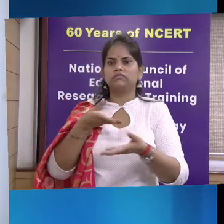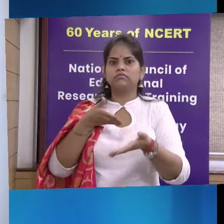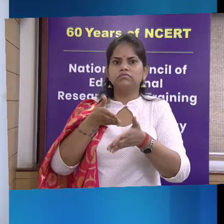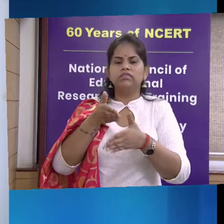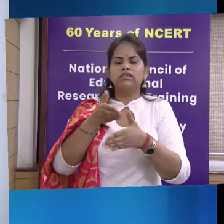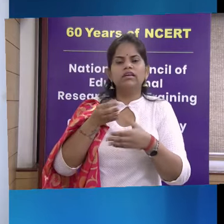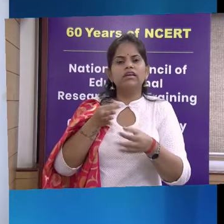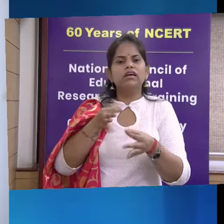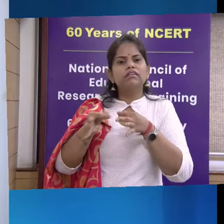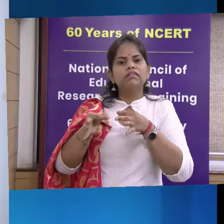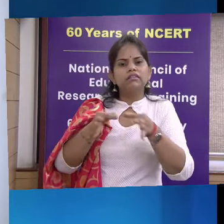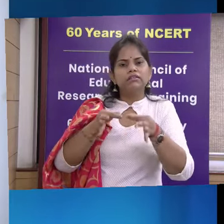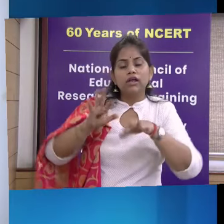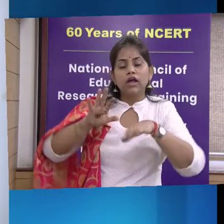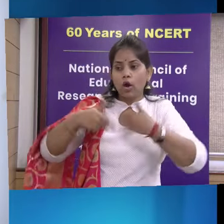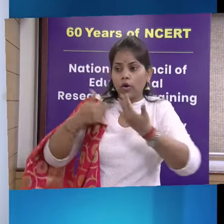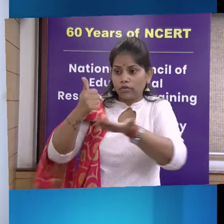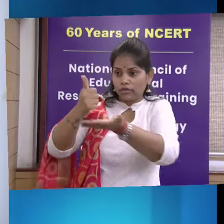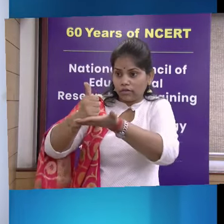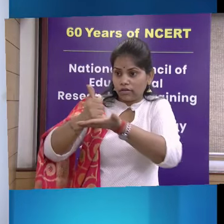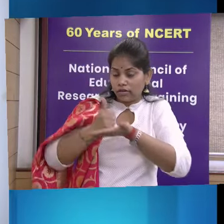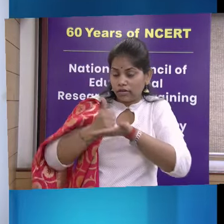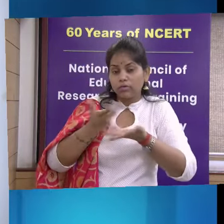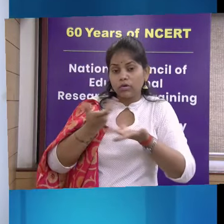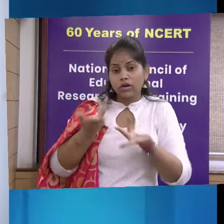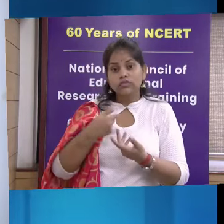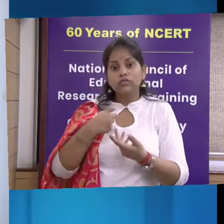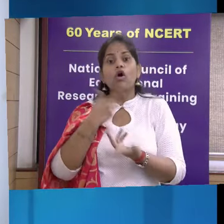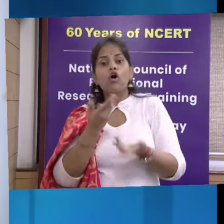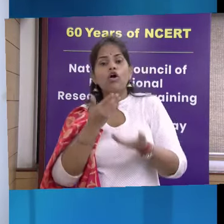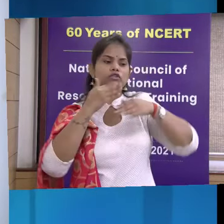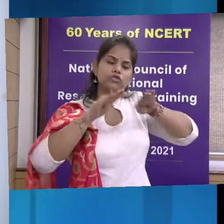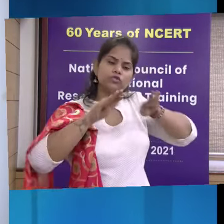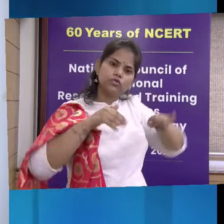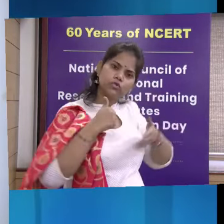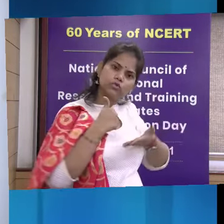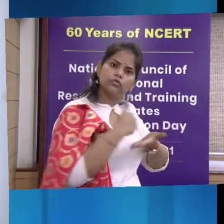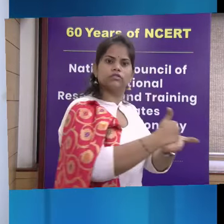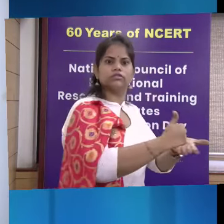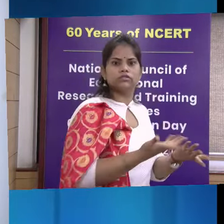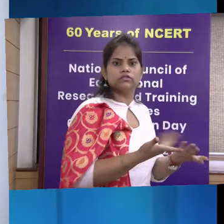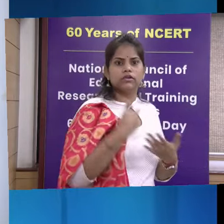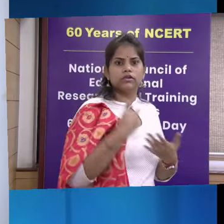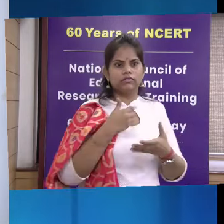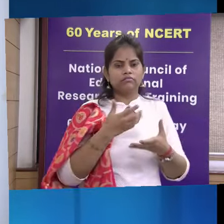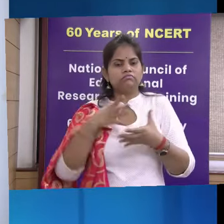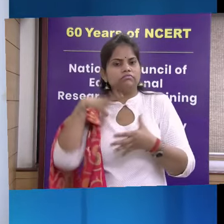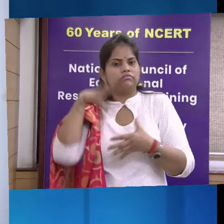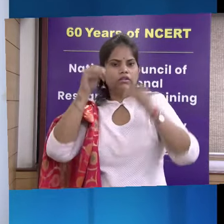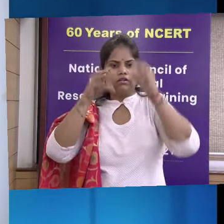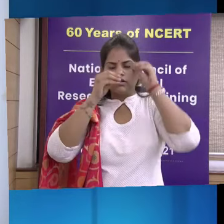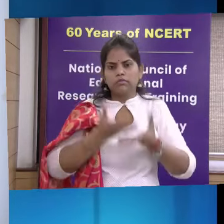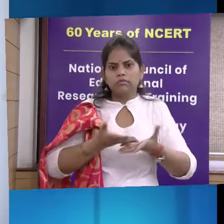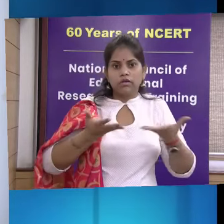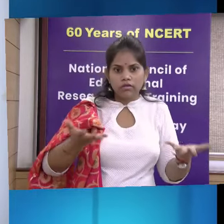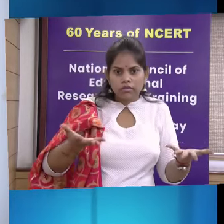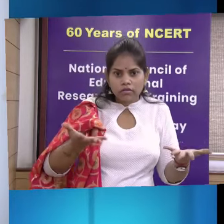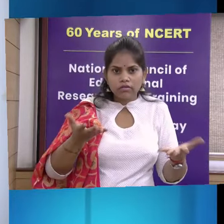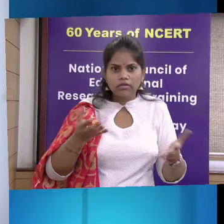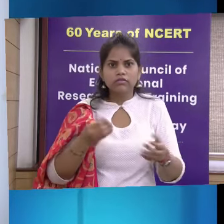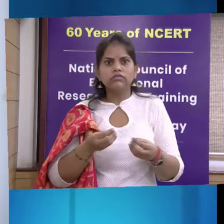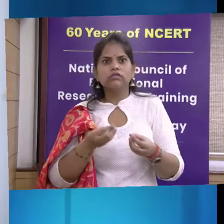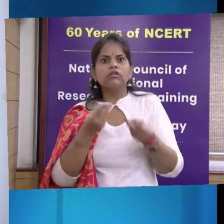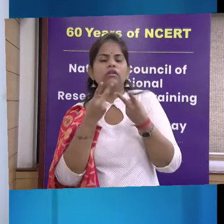they can help their children. We also need to build the learning materials and methods